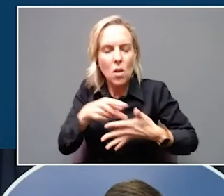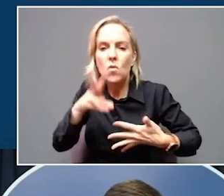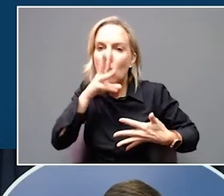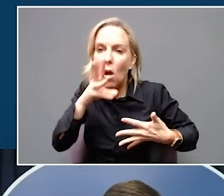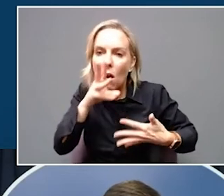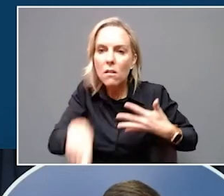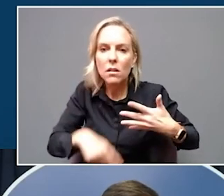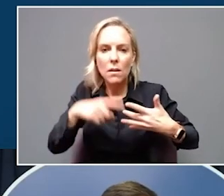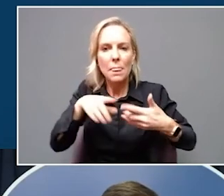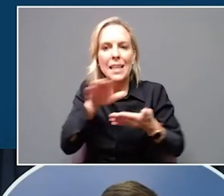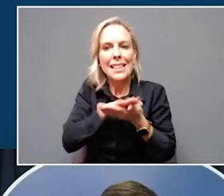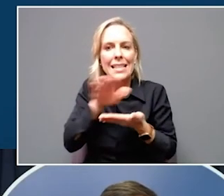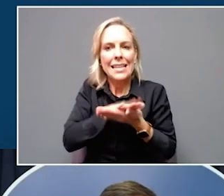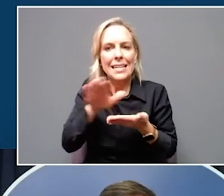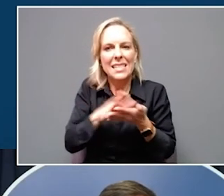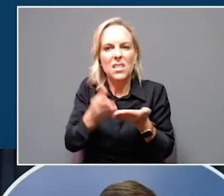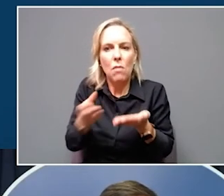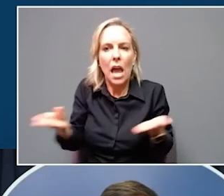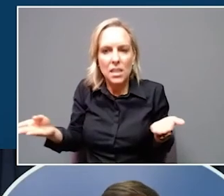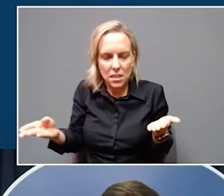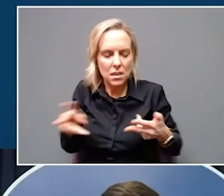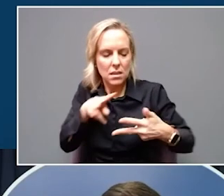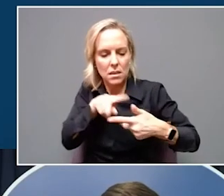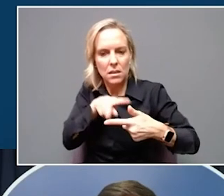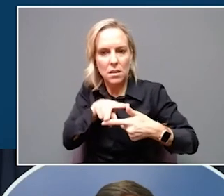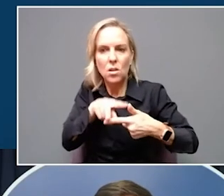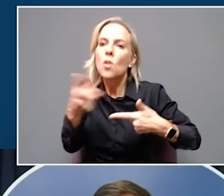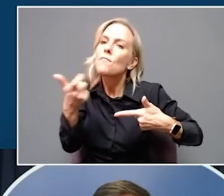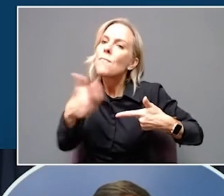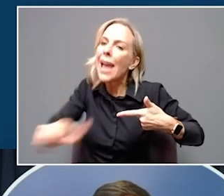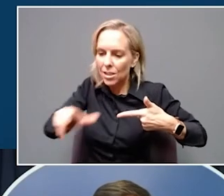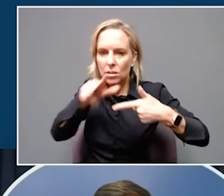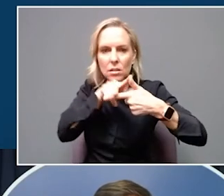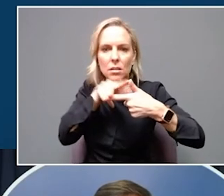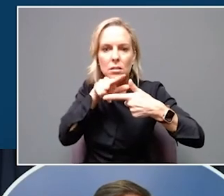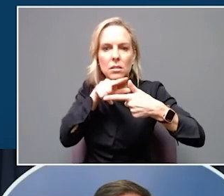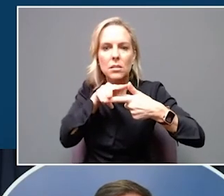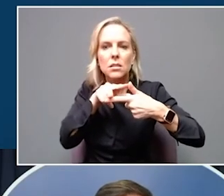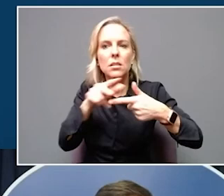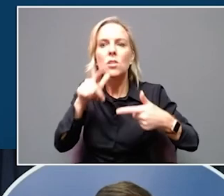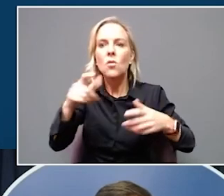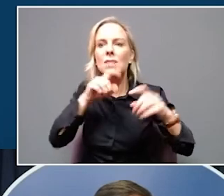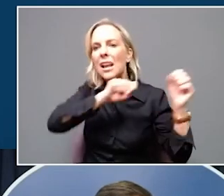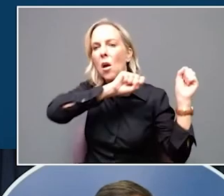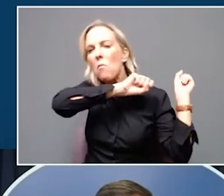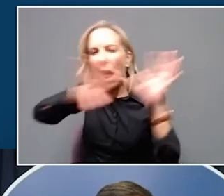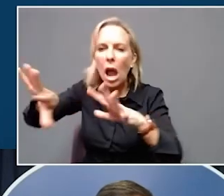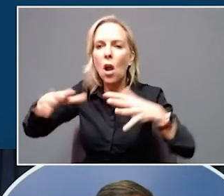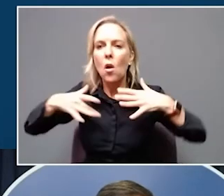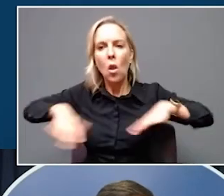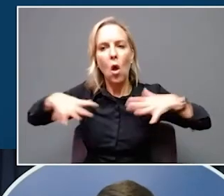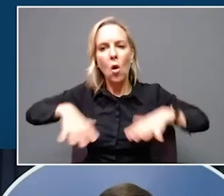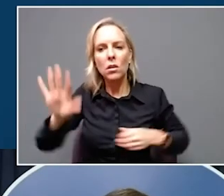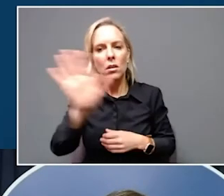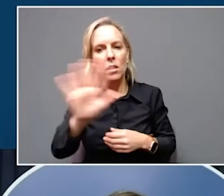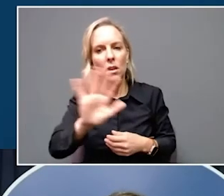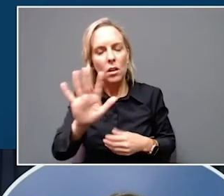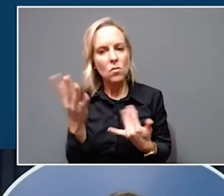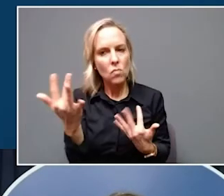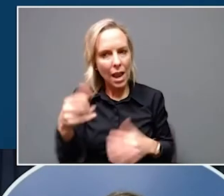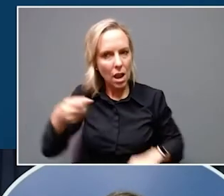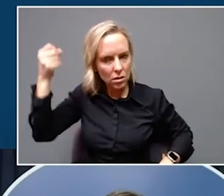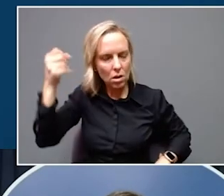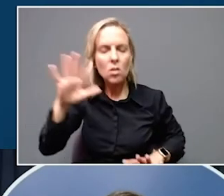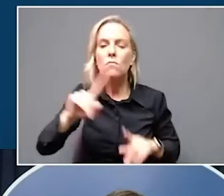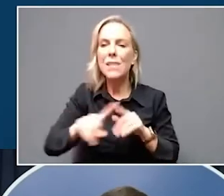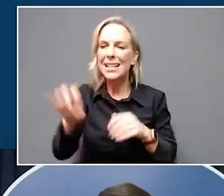cleaning supplies. Those are the major two, so we don't need to flood it with clothes yet, but those are going to be the emergency